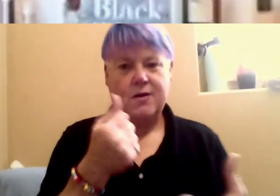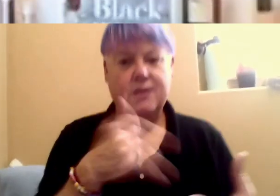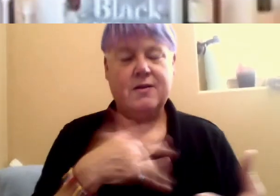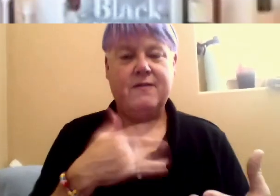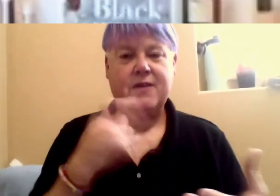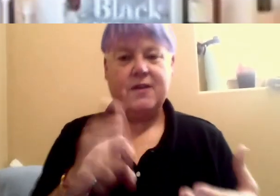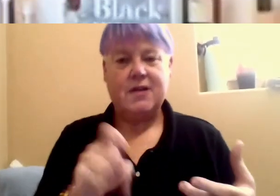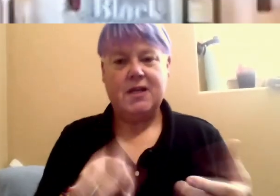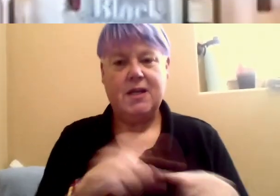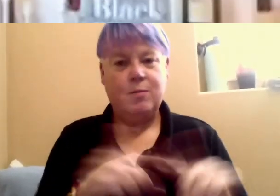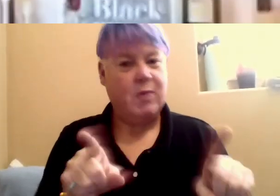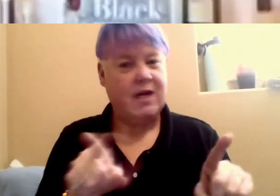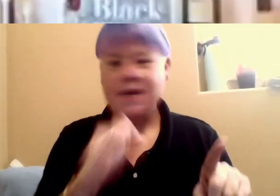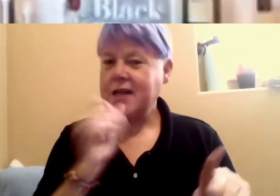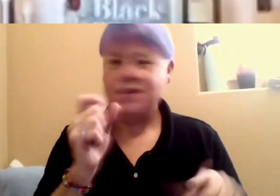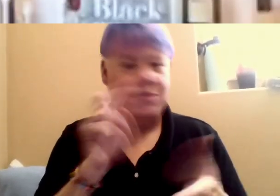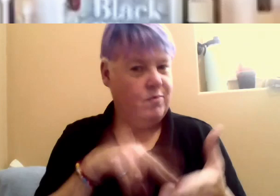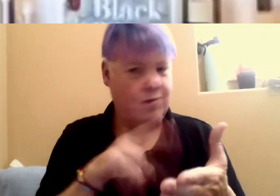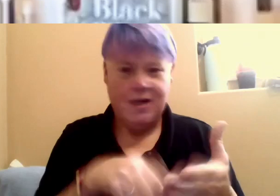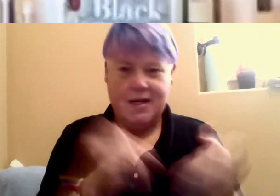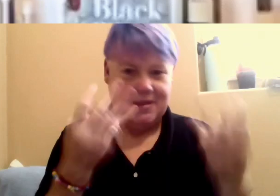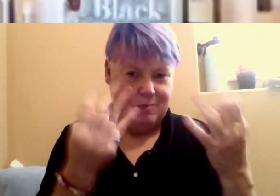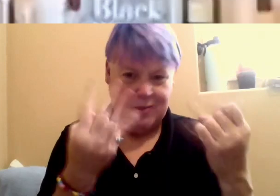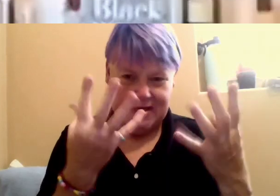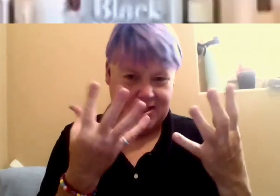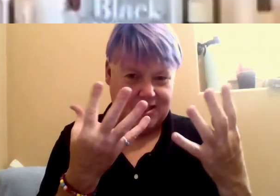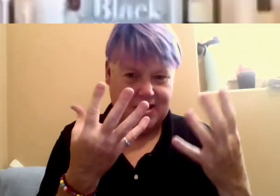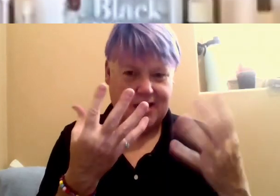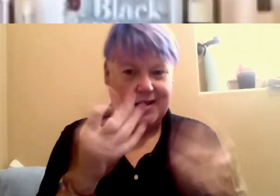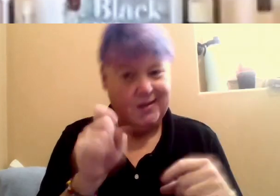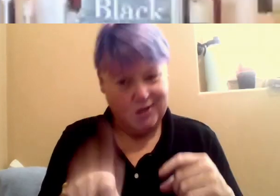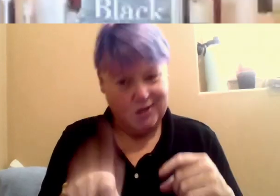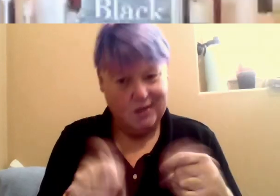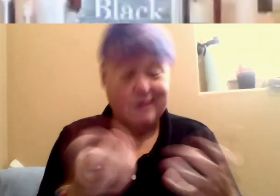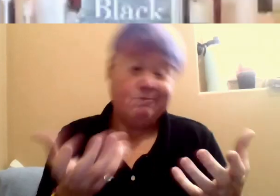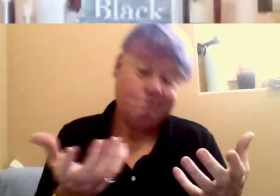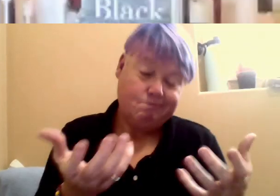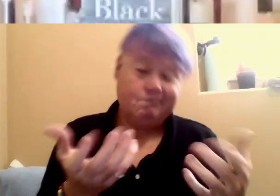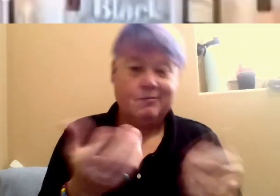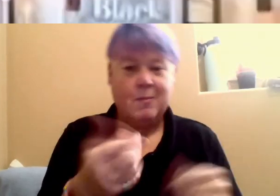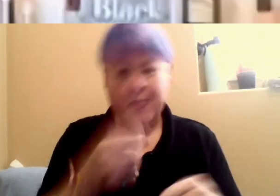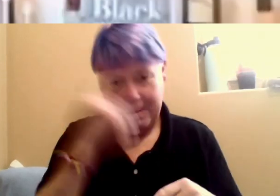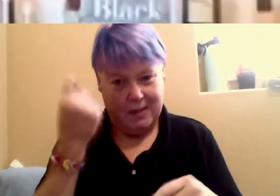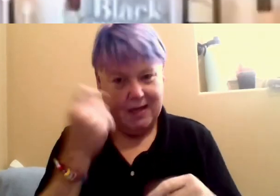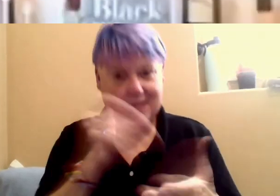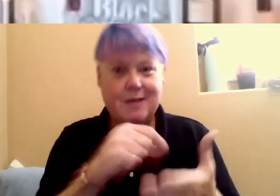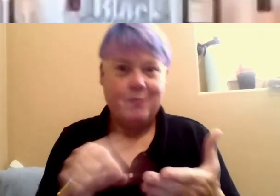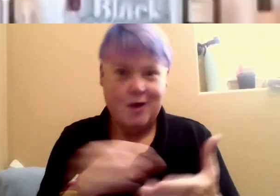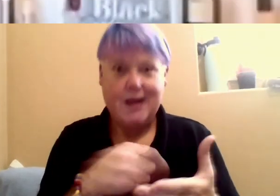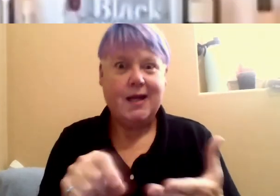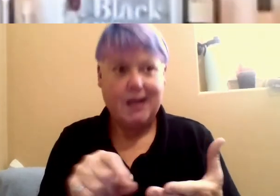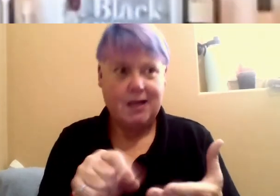but I don't read as much as a lot of people do, because I'm writing instead.